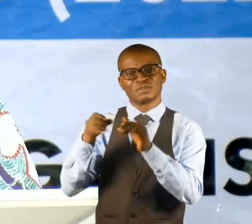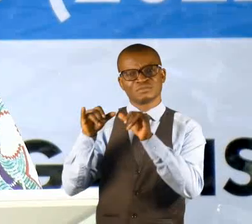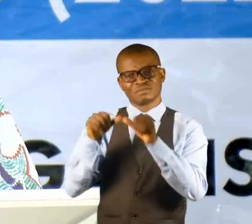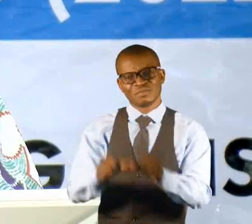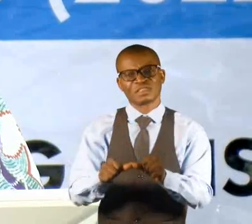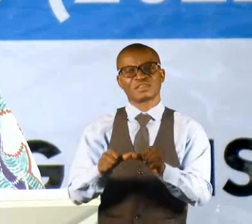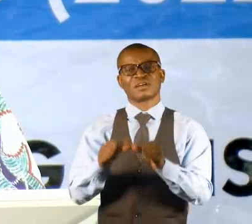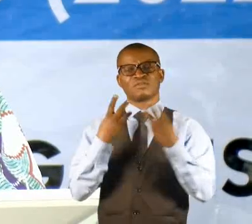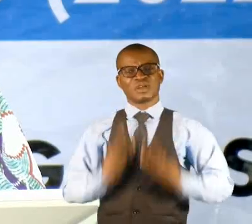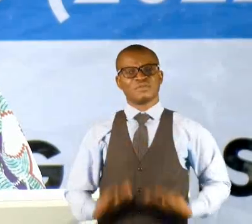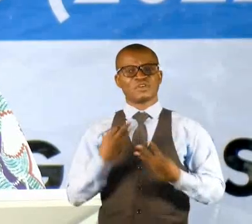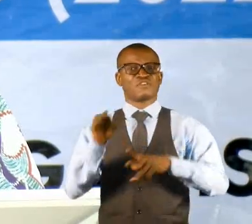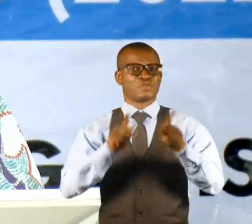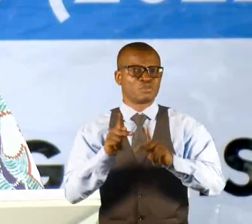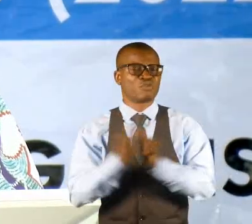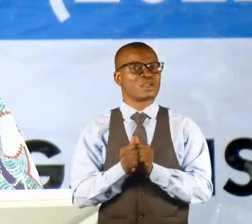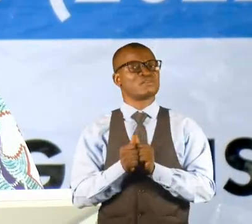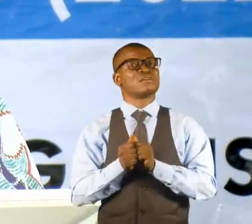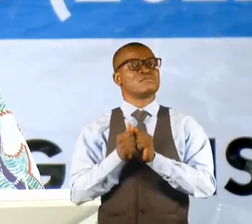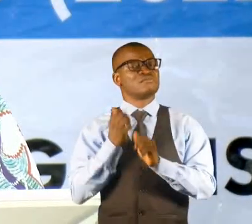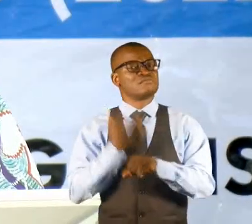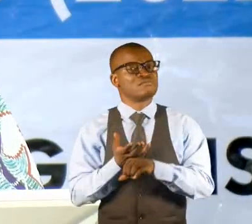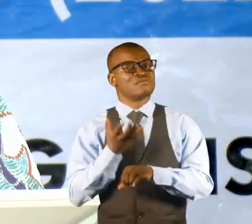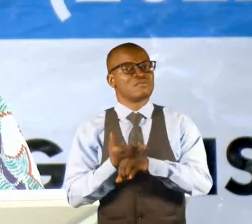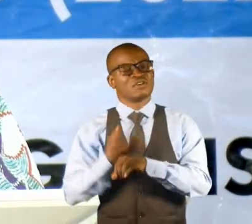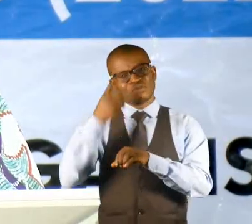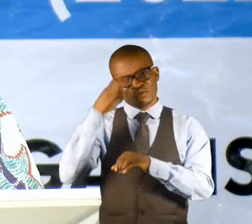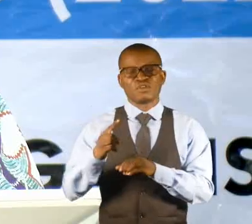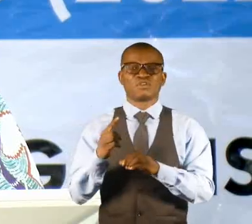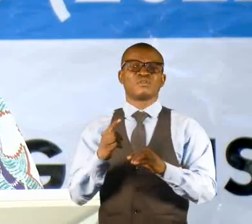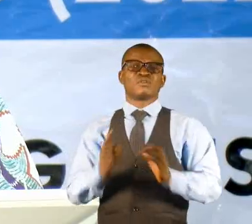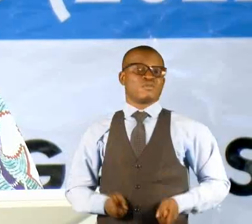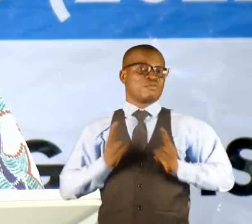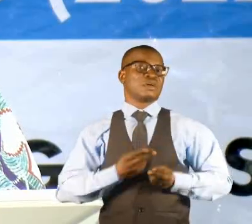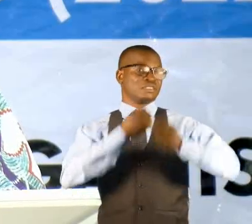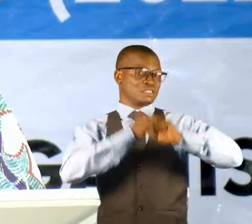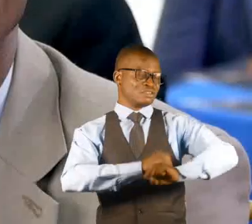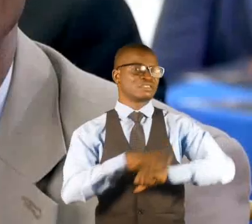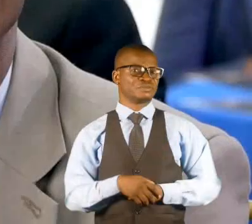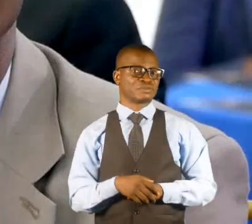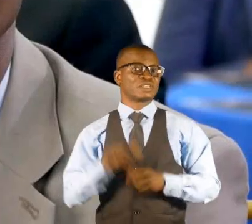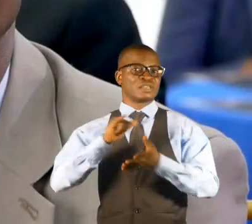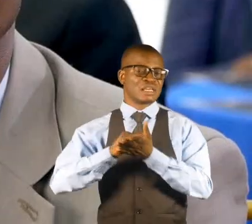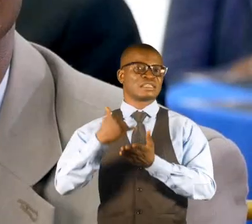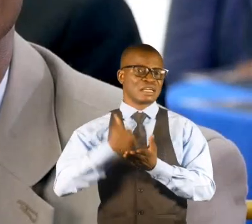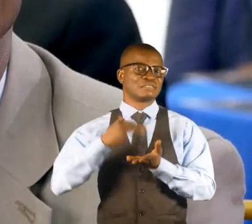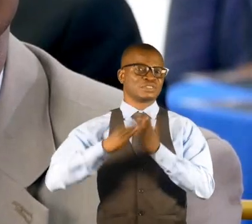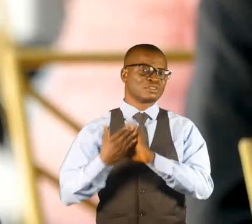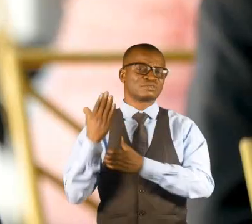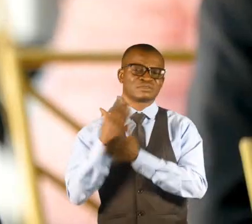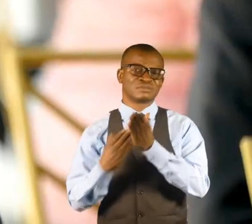of her people, and the continuous quest for the attainment of human security. It has been the